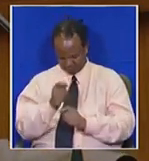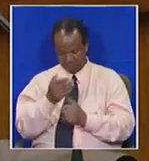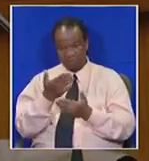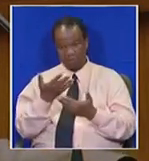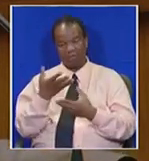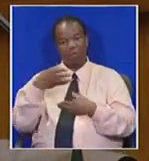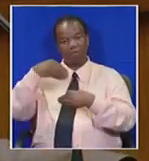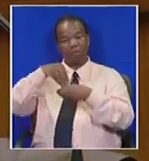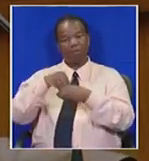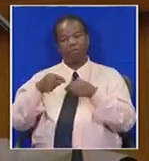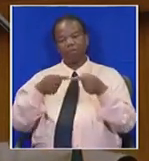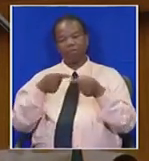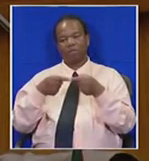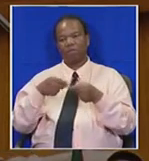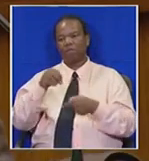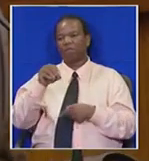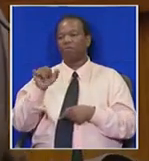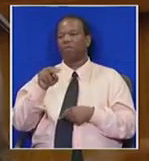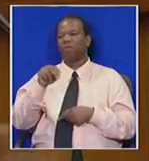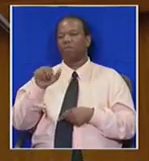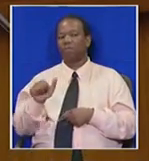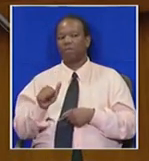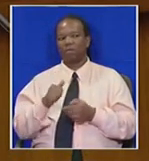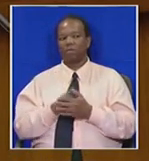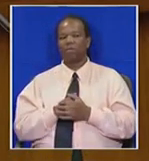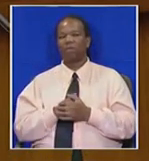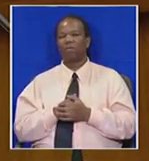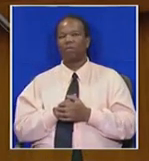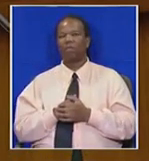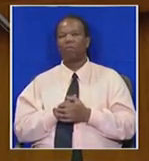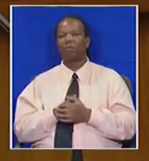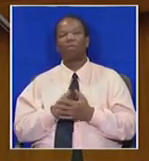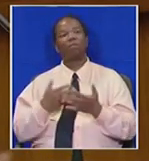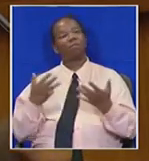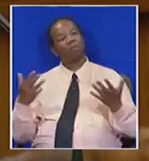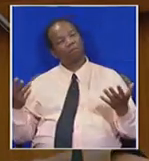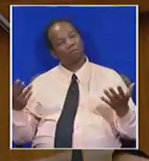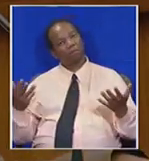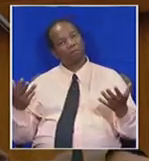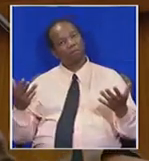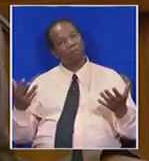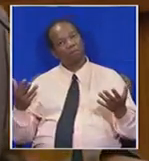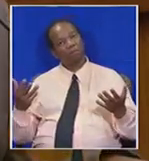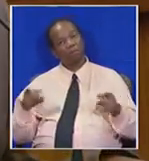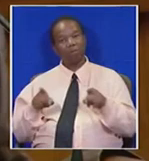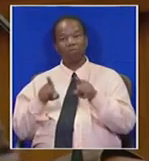Nation address tabled by the Honorable President. One already feels